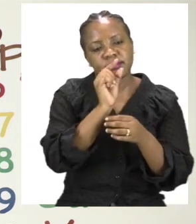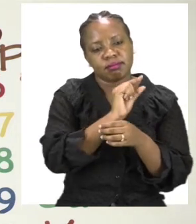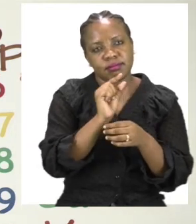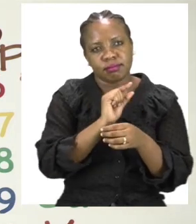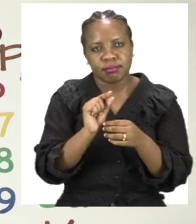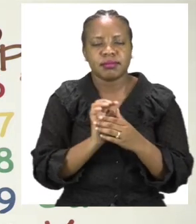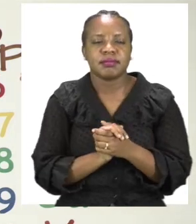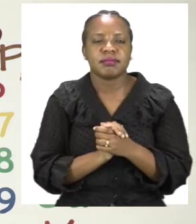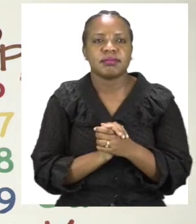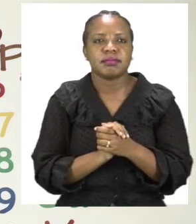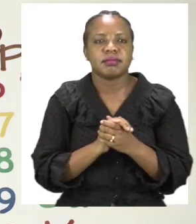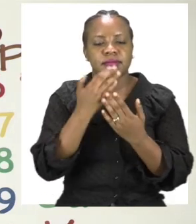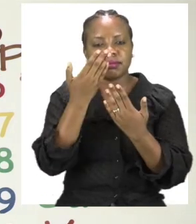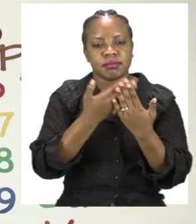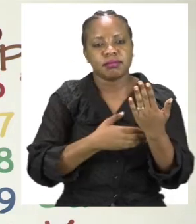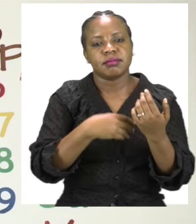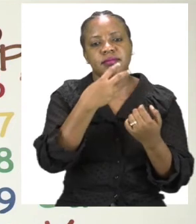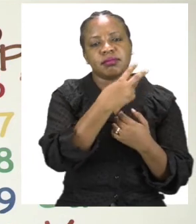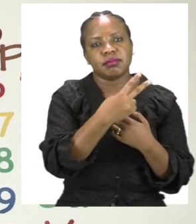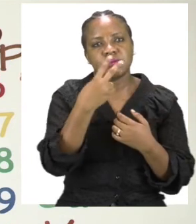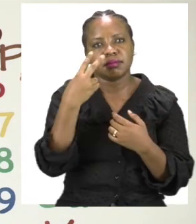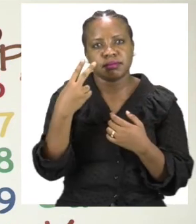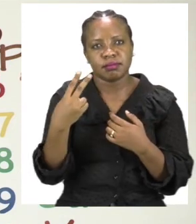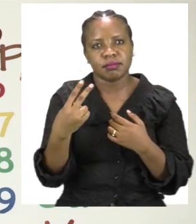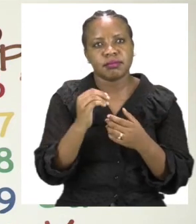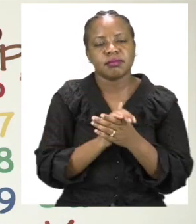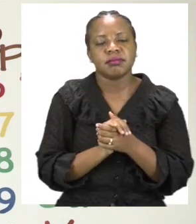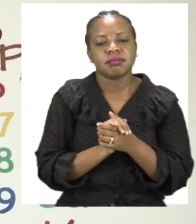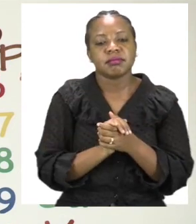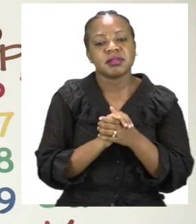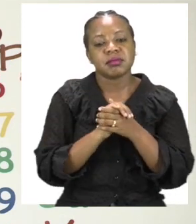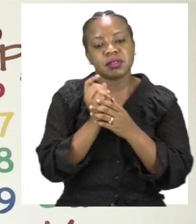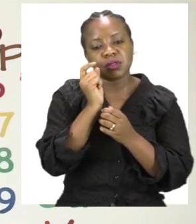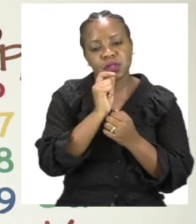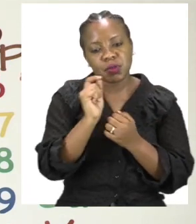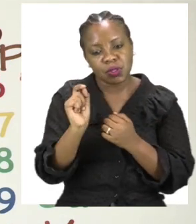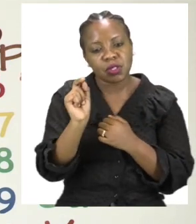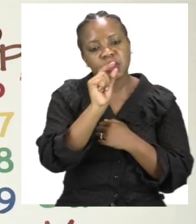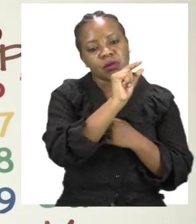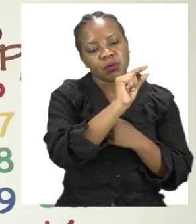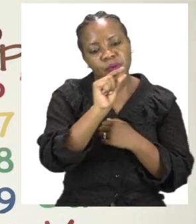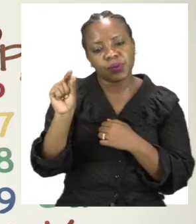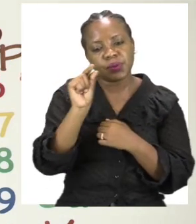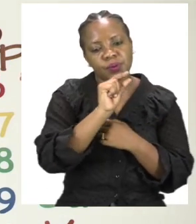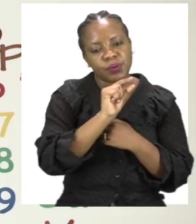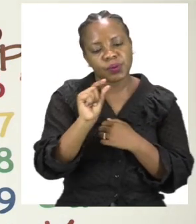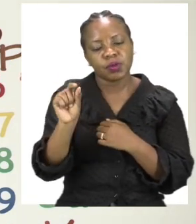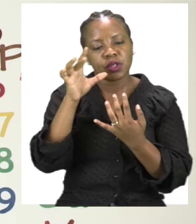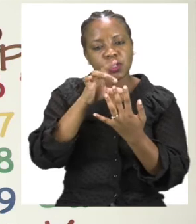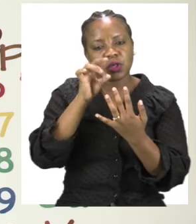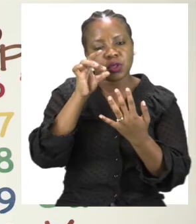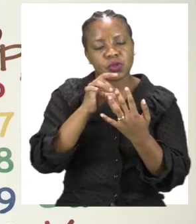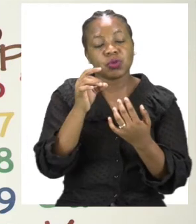is asking you to do your sentences using the plurals. Remember, you can